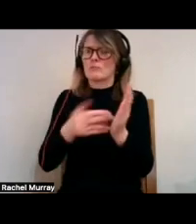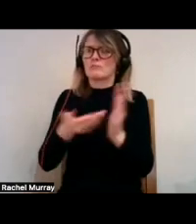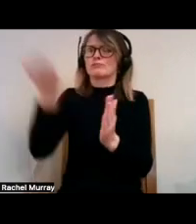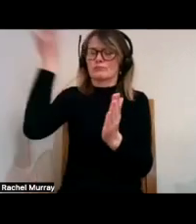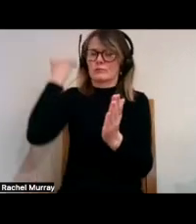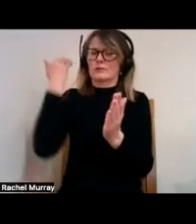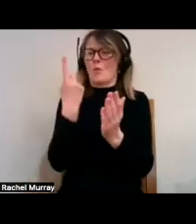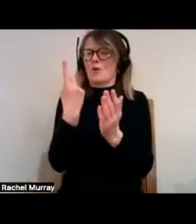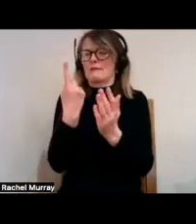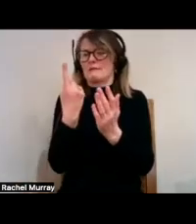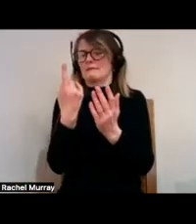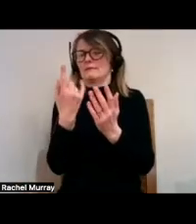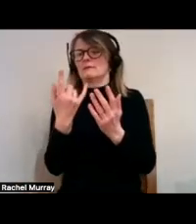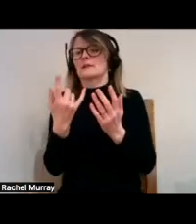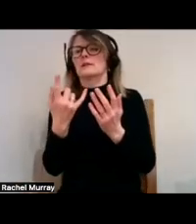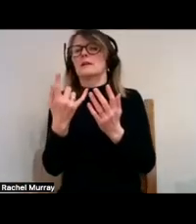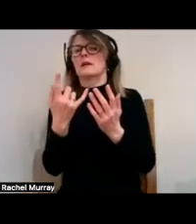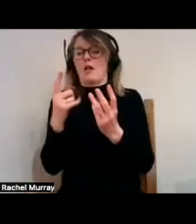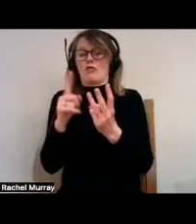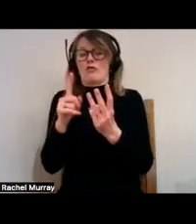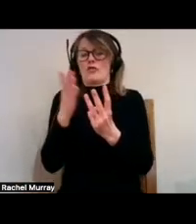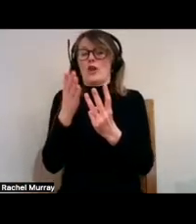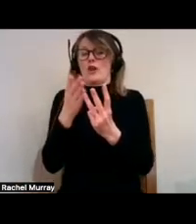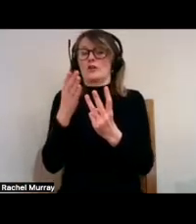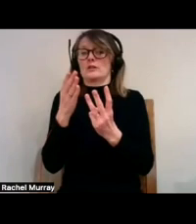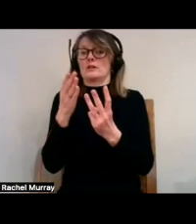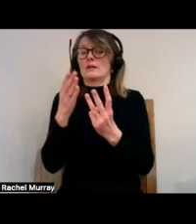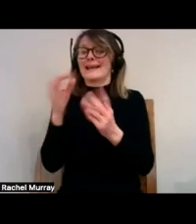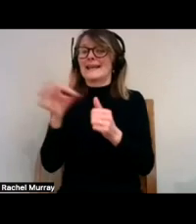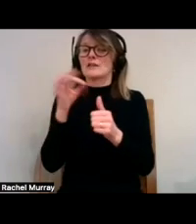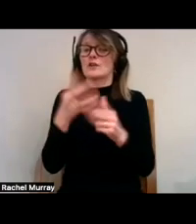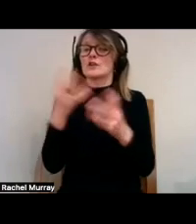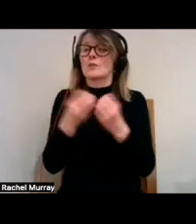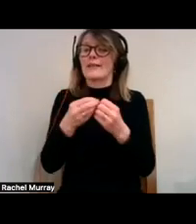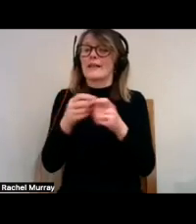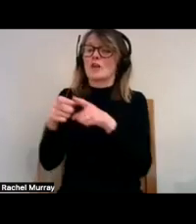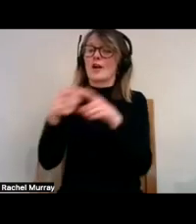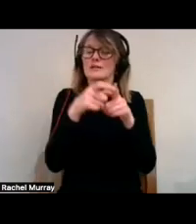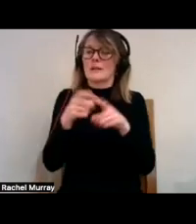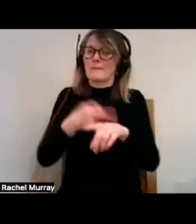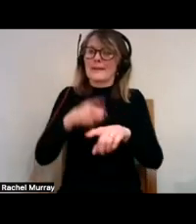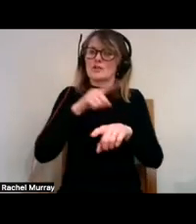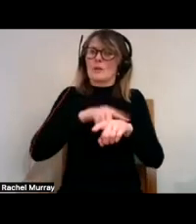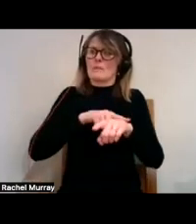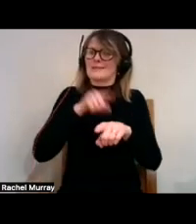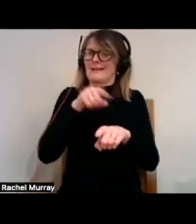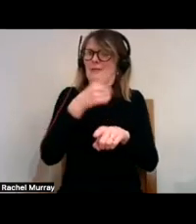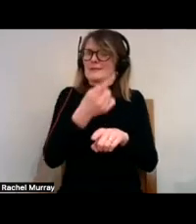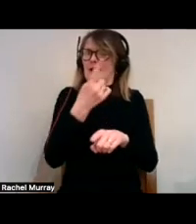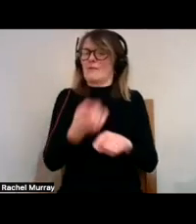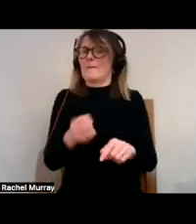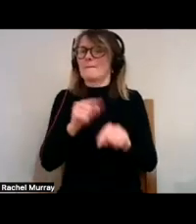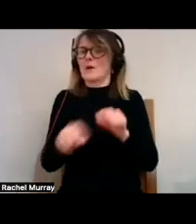with diocesan bishops. And I wanted to focus on diocesan bishops as the most senior bishop in the diocese.